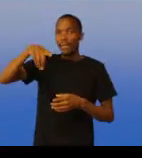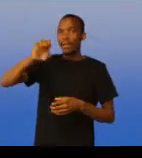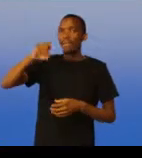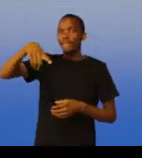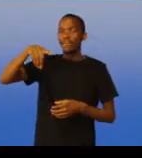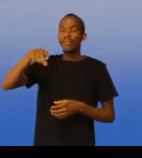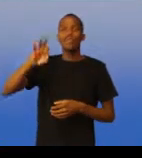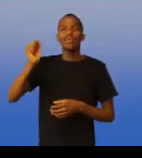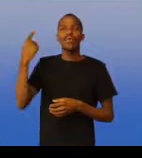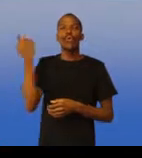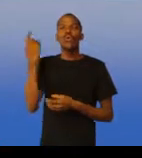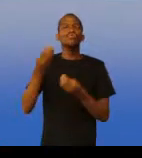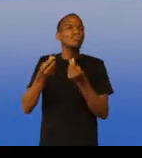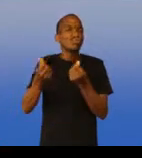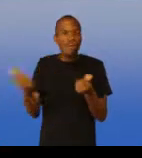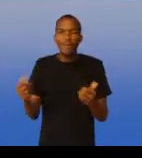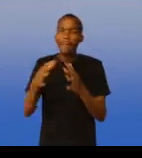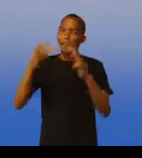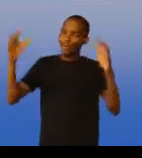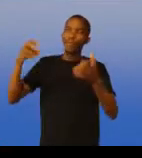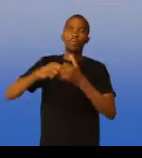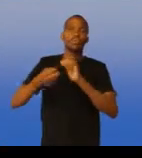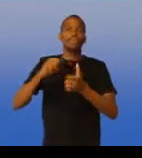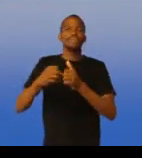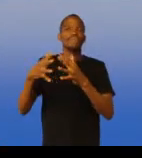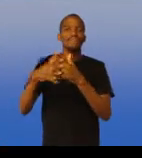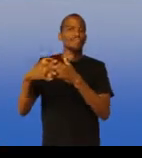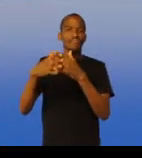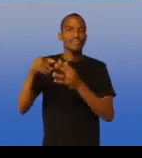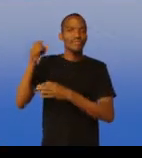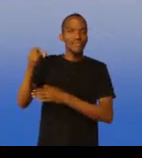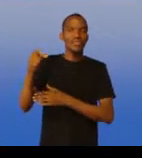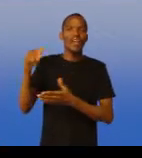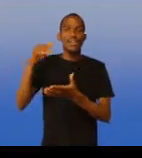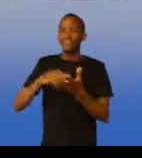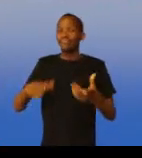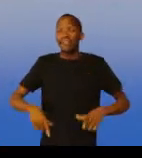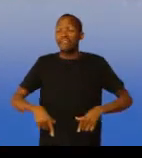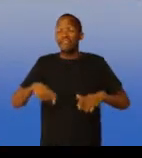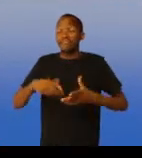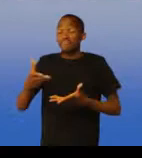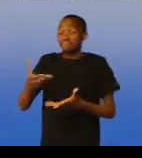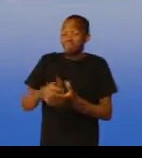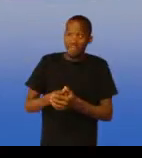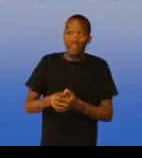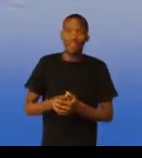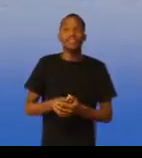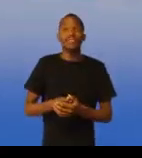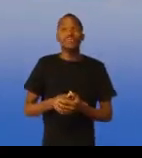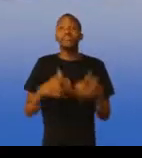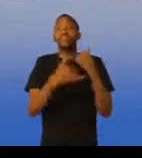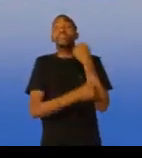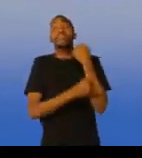ones. And there's nothing bigger than the loss of millions of human lives. It's something that as a